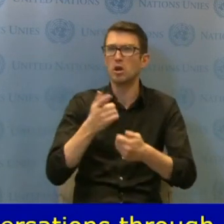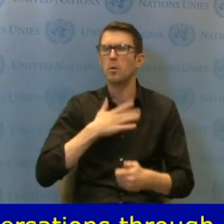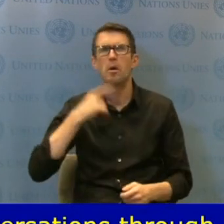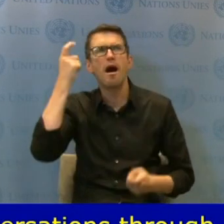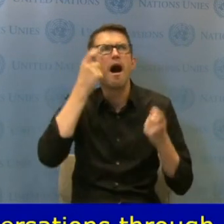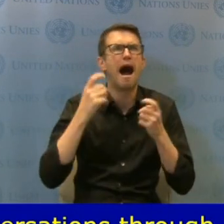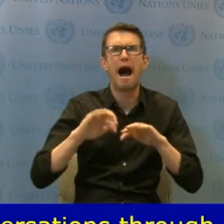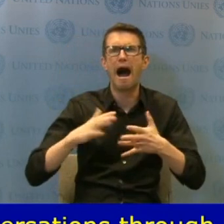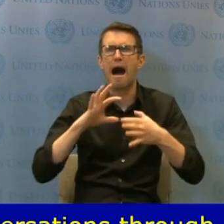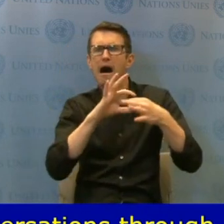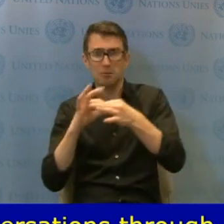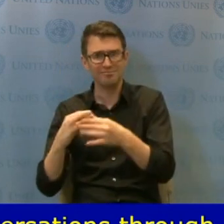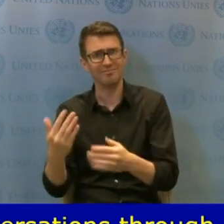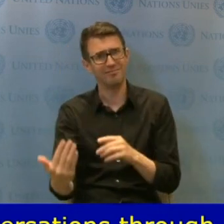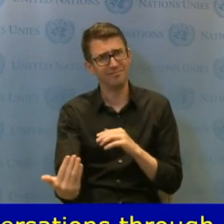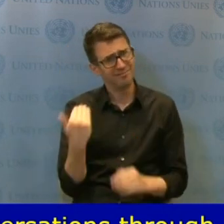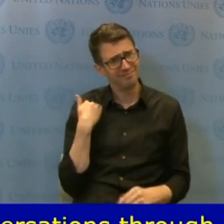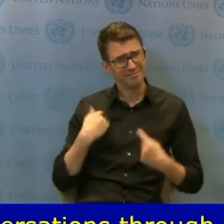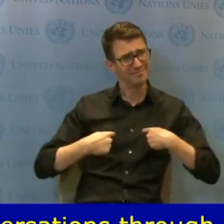victor@GAATES,